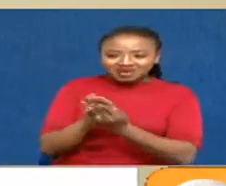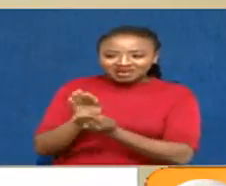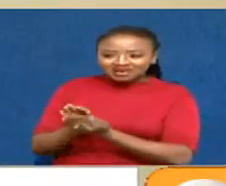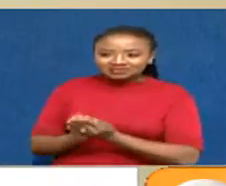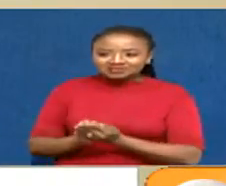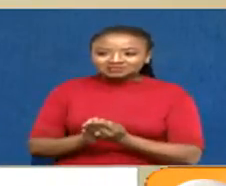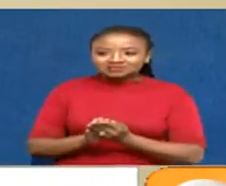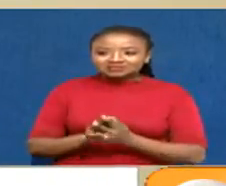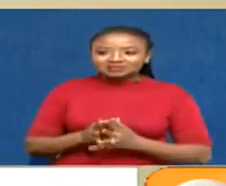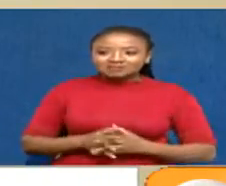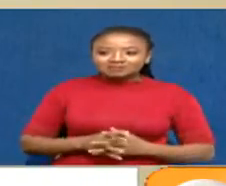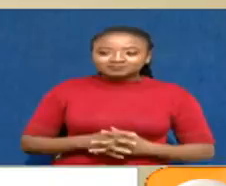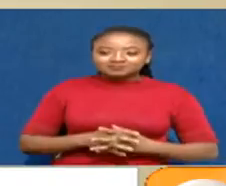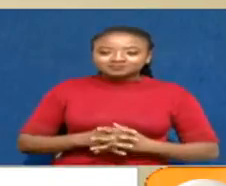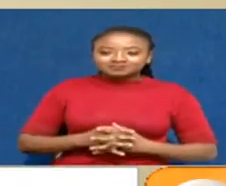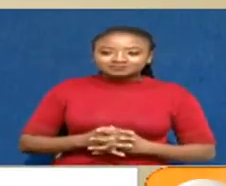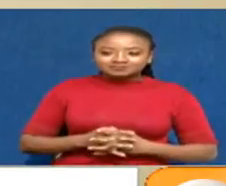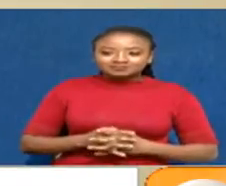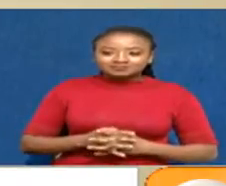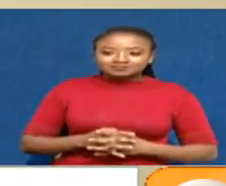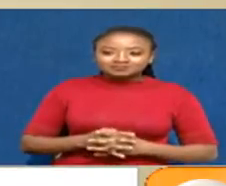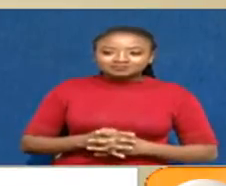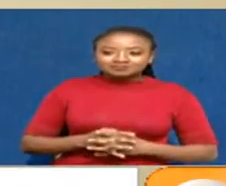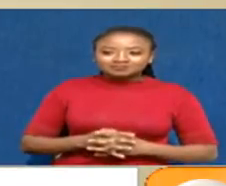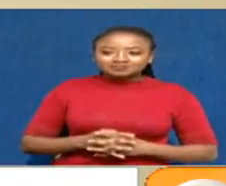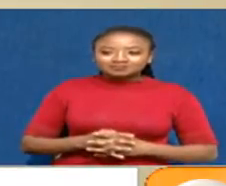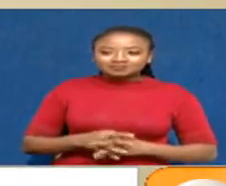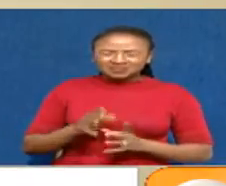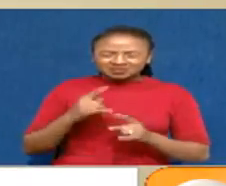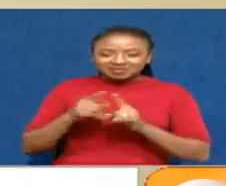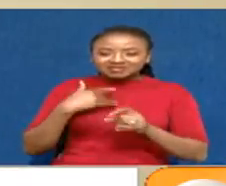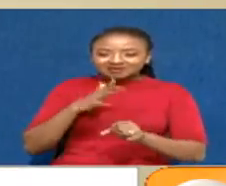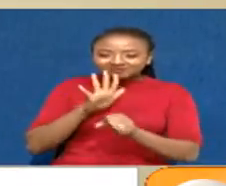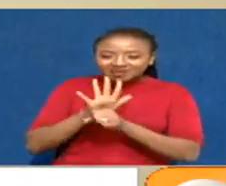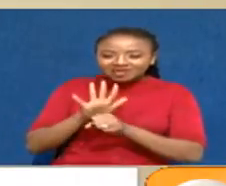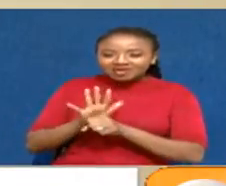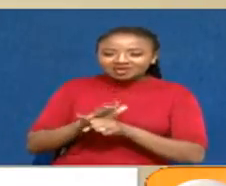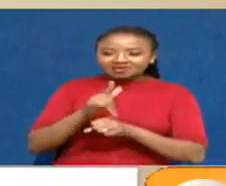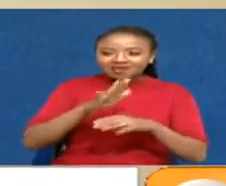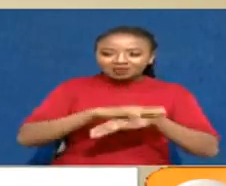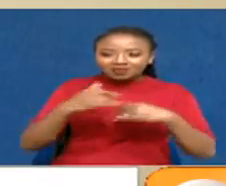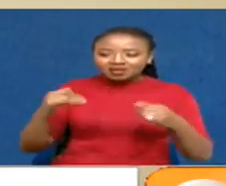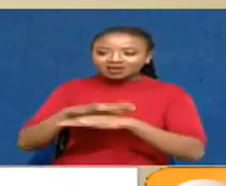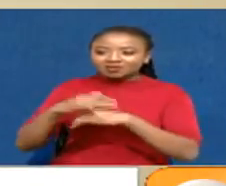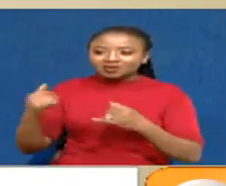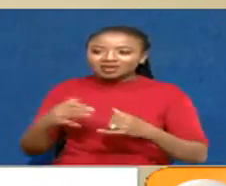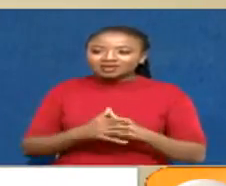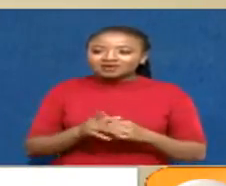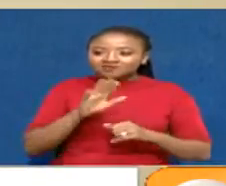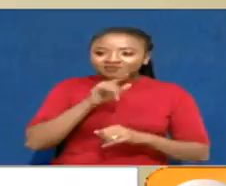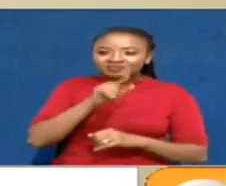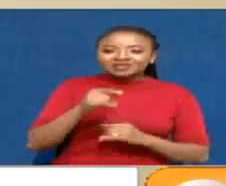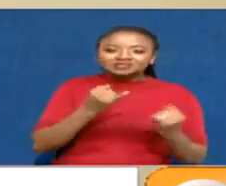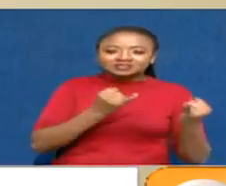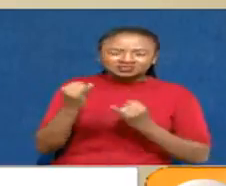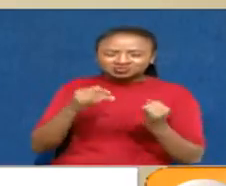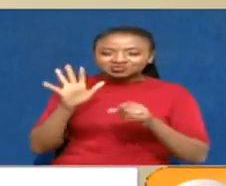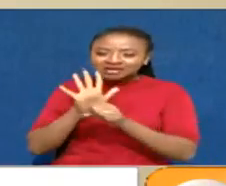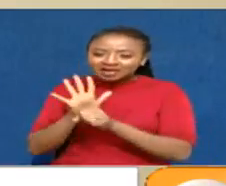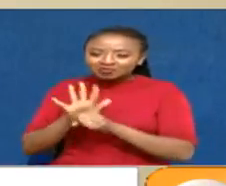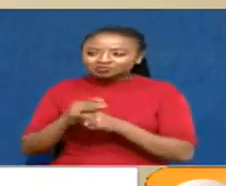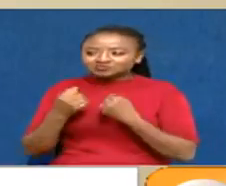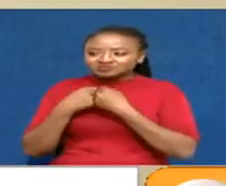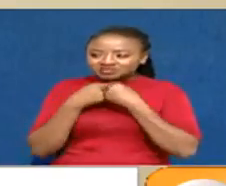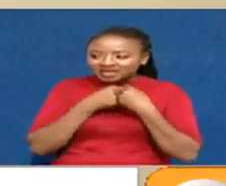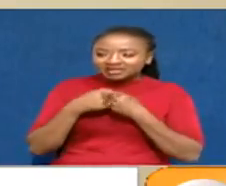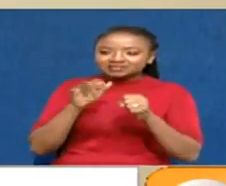Maybe in a few months, they'll be regulating 45 banks plus hundreds of fintech platforms. And that introduces a lot of strain, a lot of costs, a